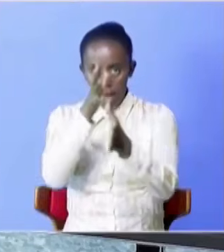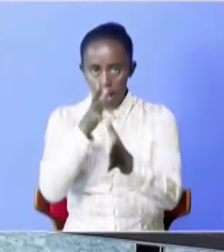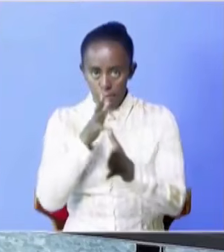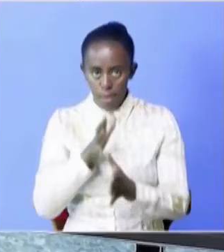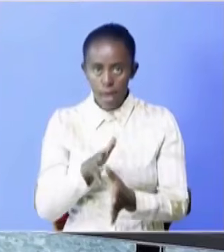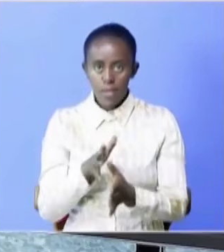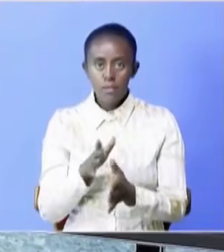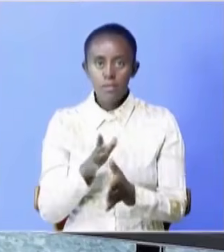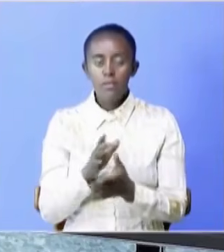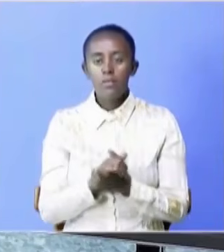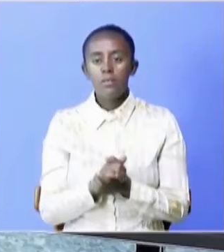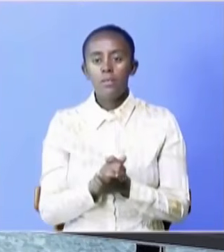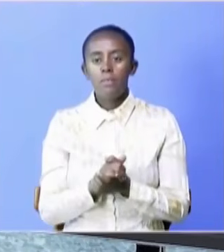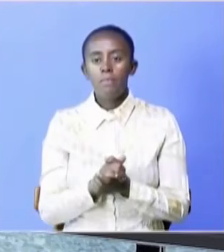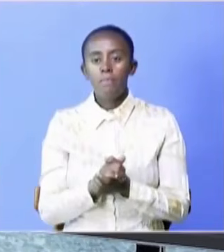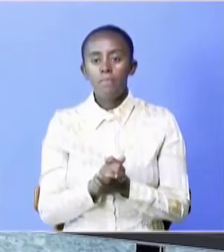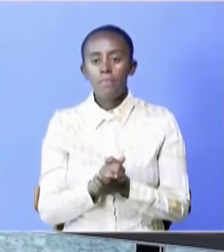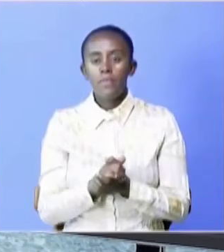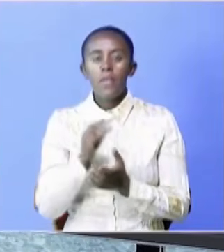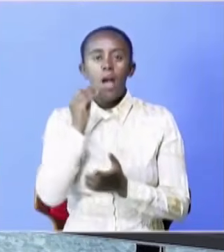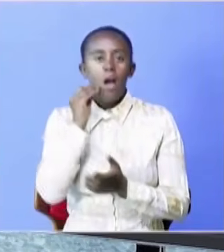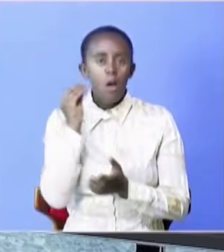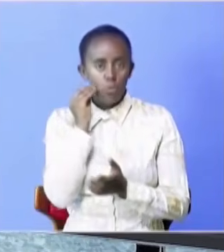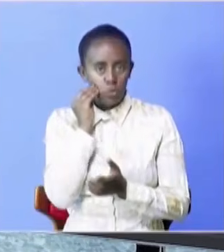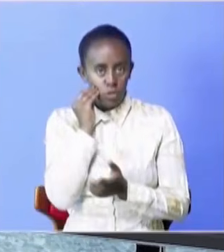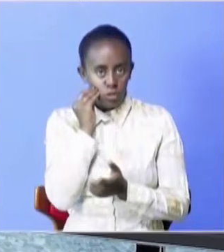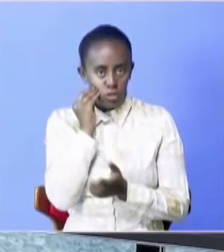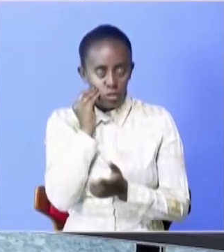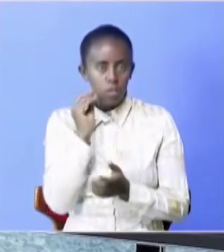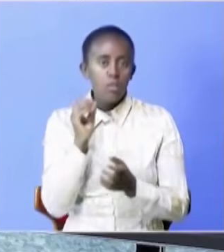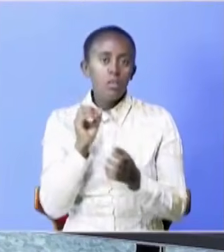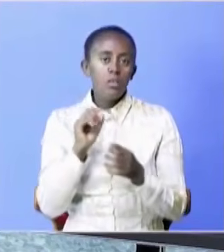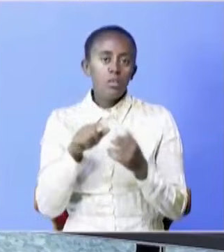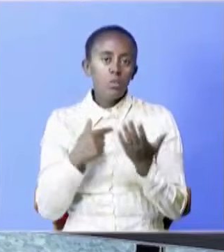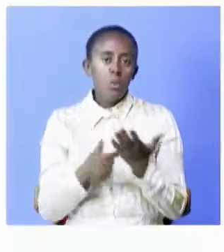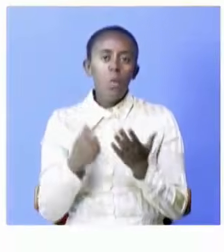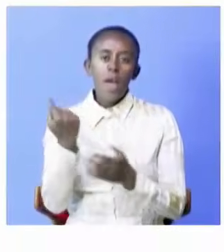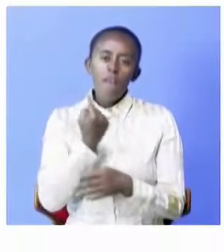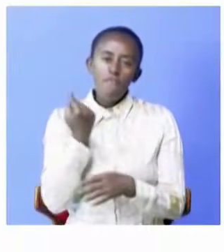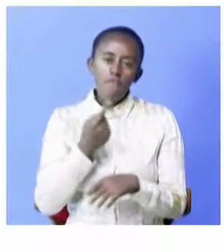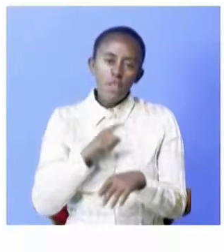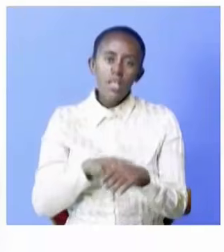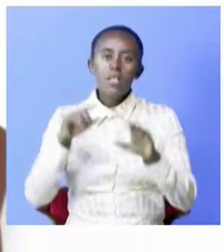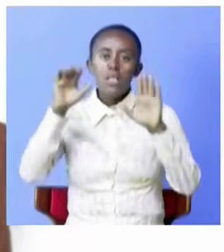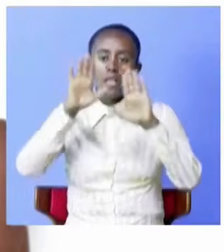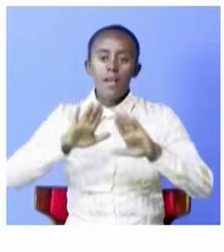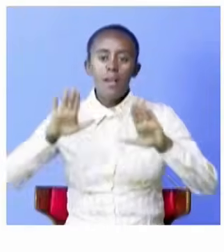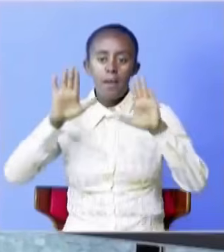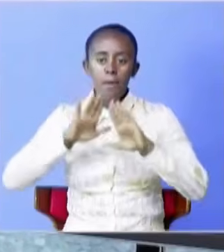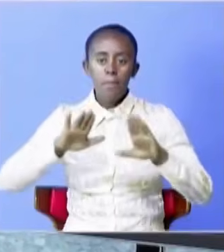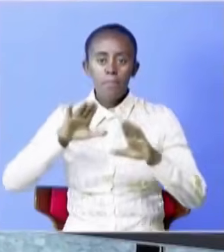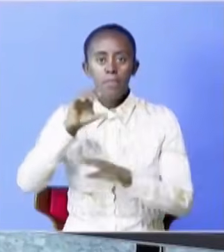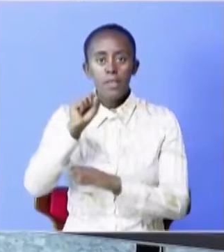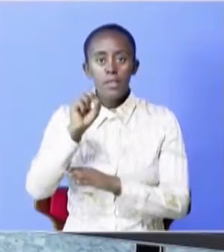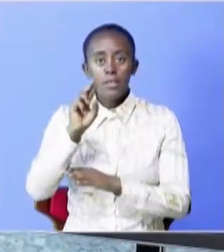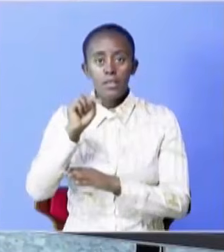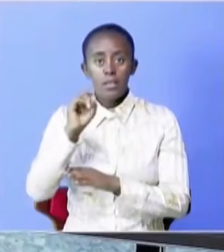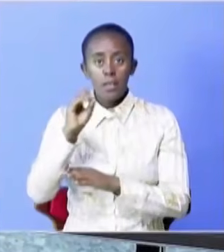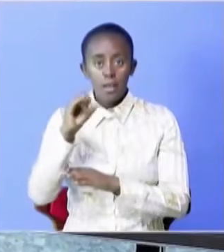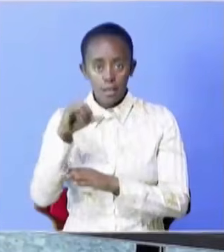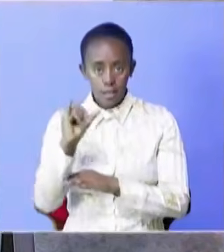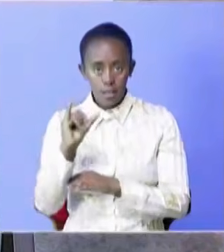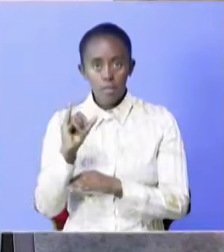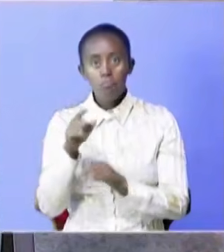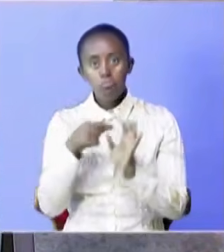So, grandparents' house. So, every Sunday here, this also is an